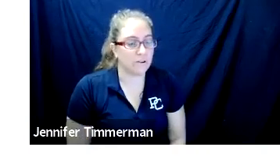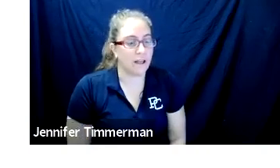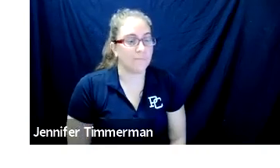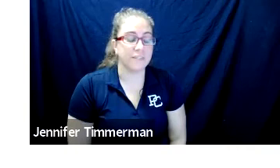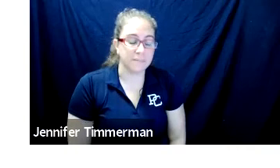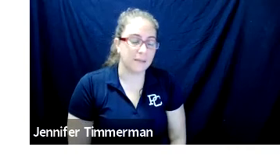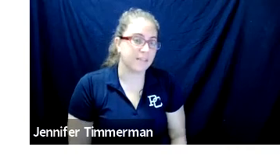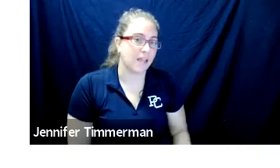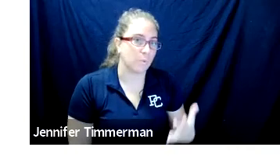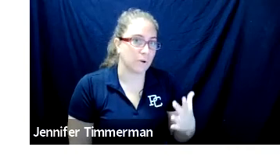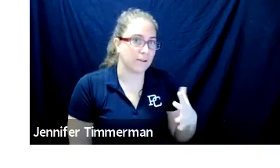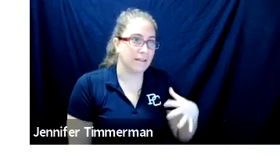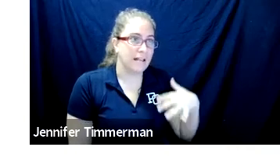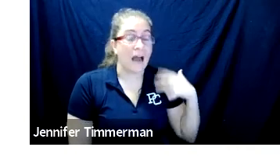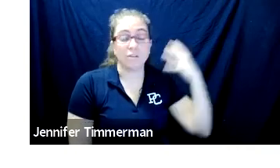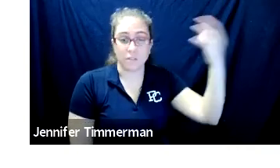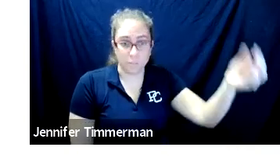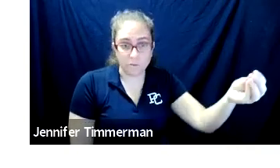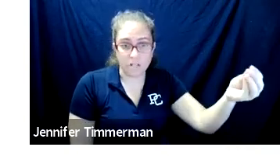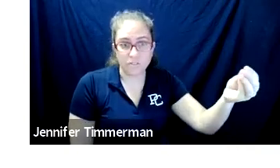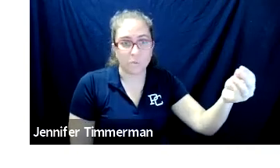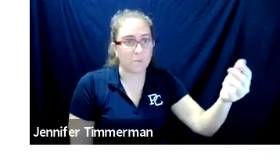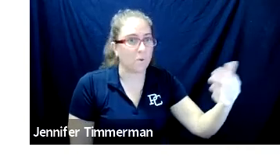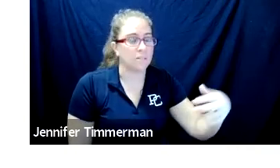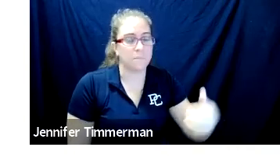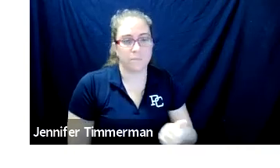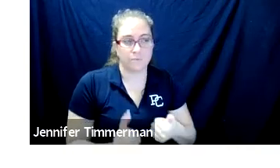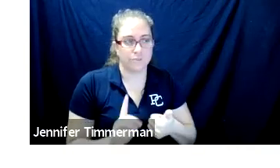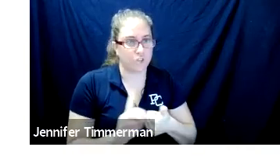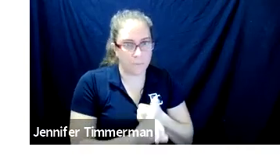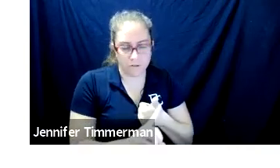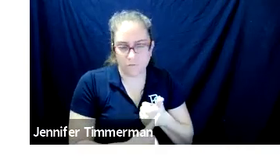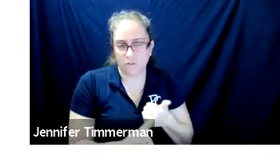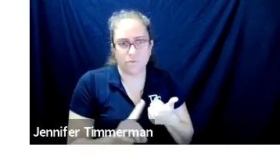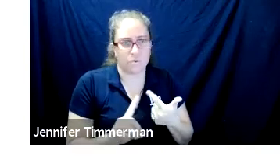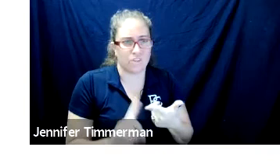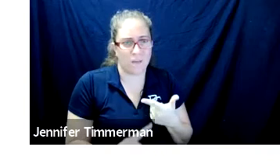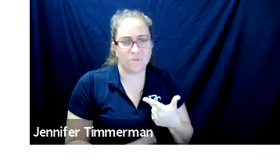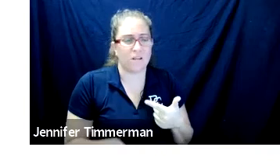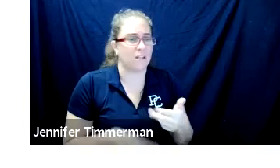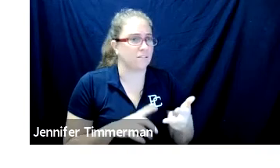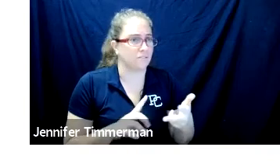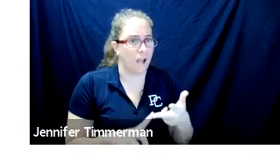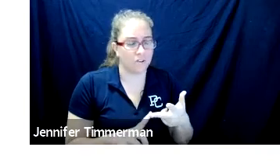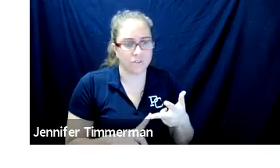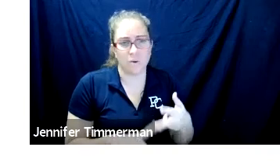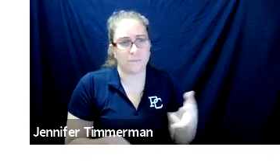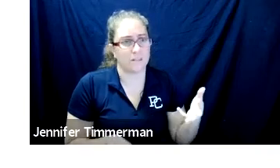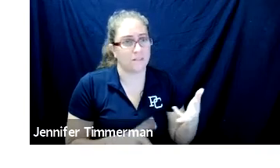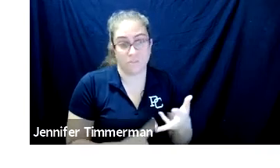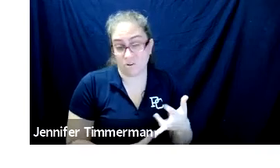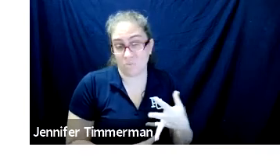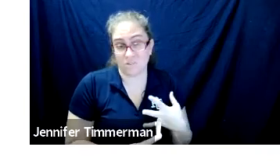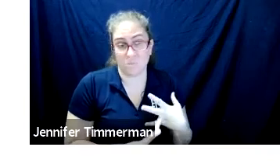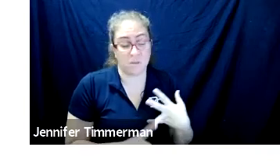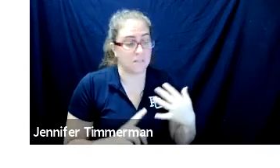interpreter. Sometimes I work out in the community, so I'm going to people's job interviews or job trainings, their doctor's appointments,